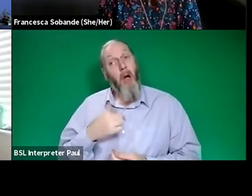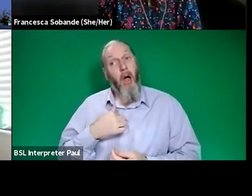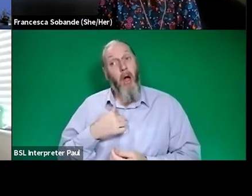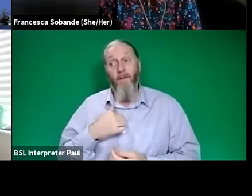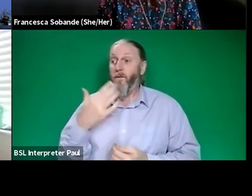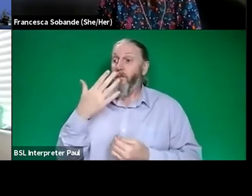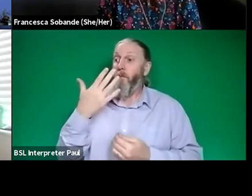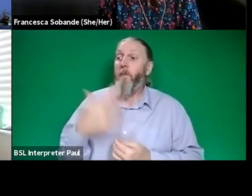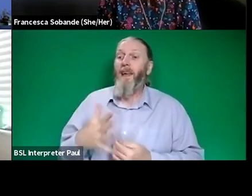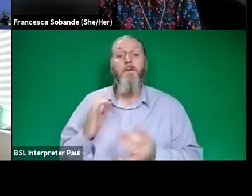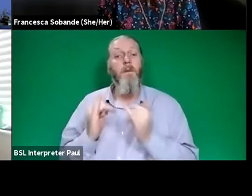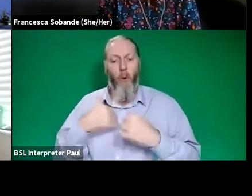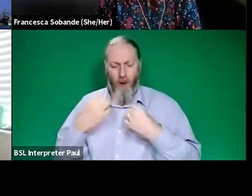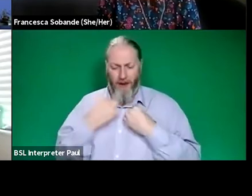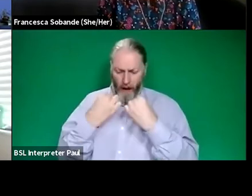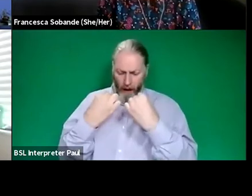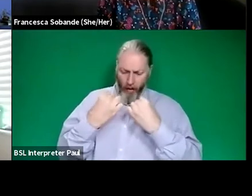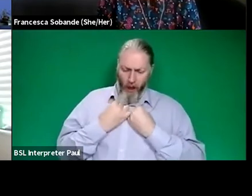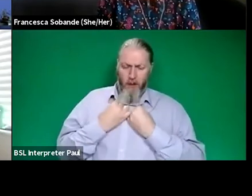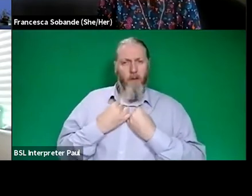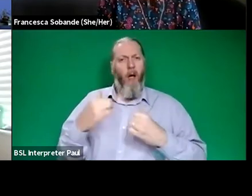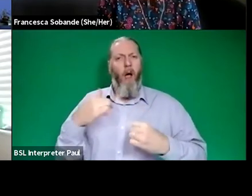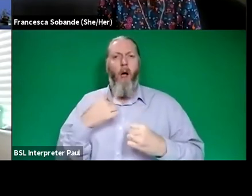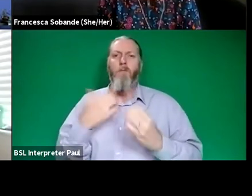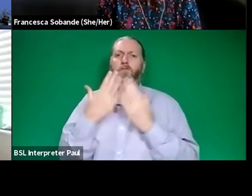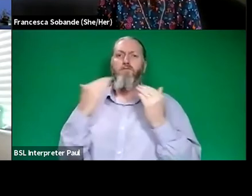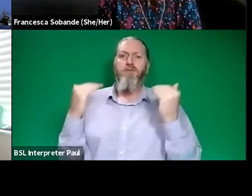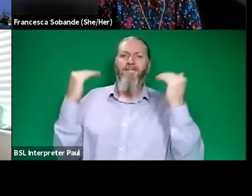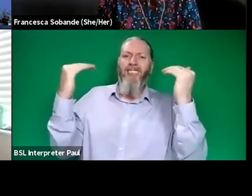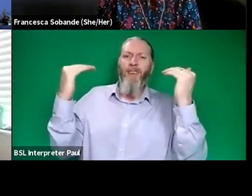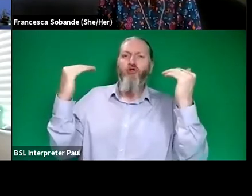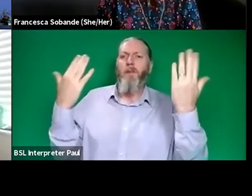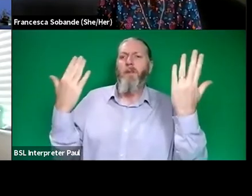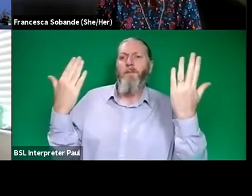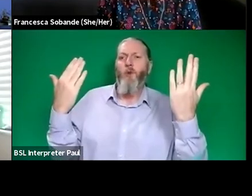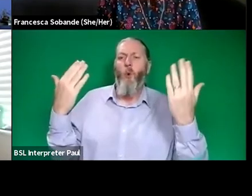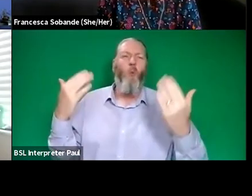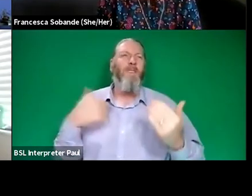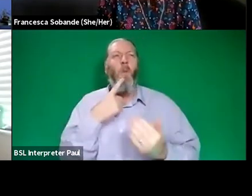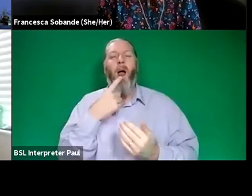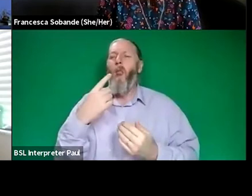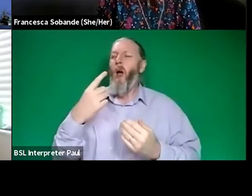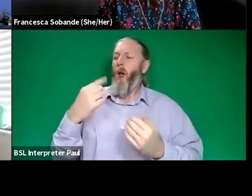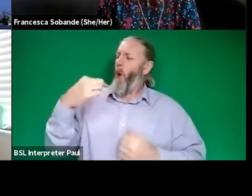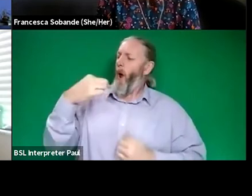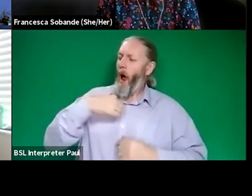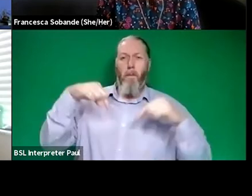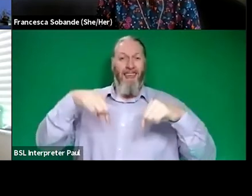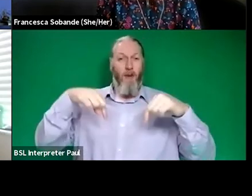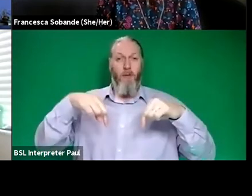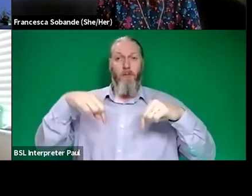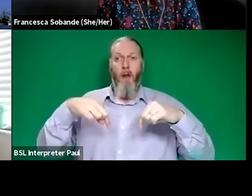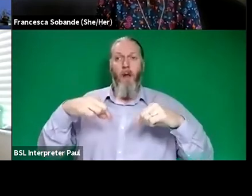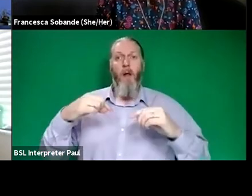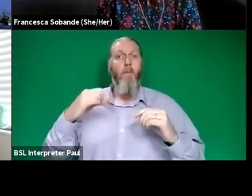our privilege and we say, well, you know, I stand before you, but I can't speak to all the, basically like to